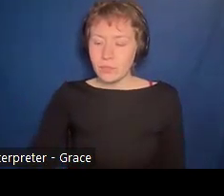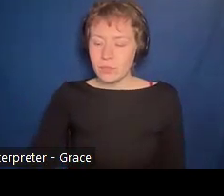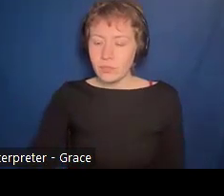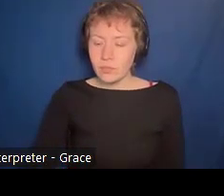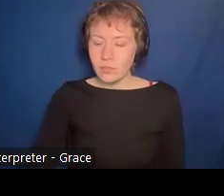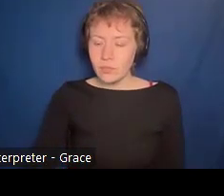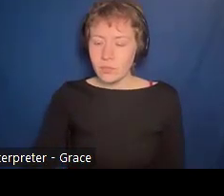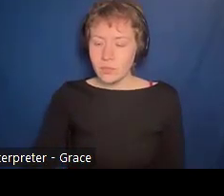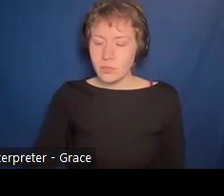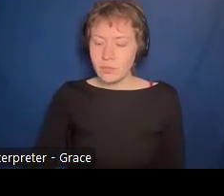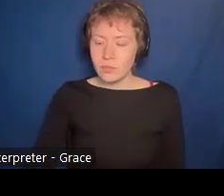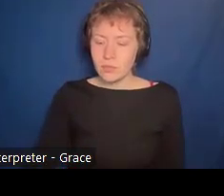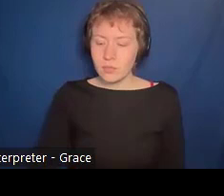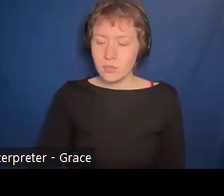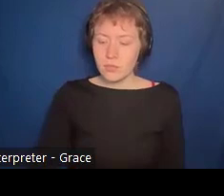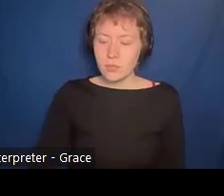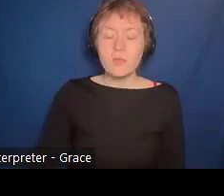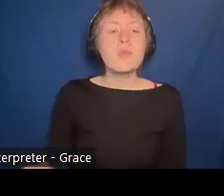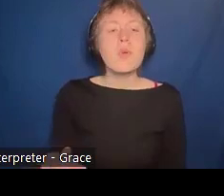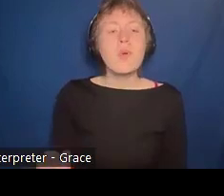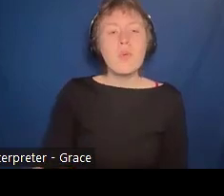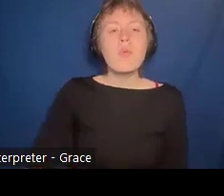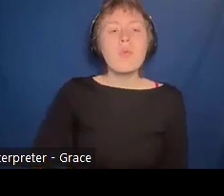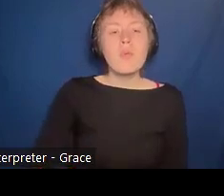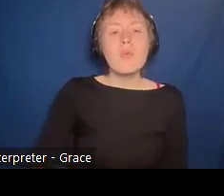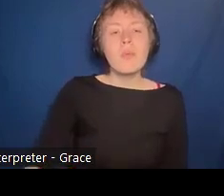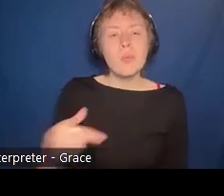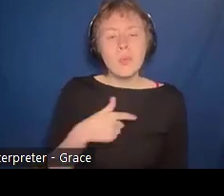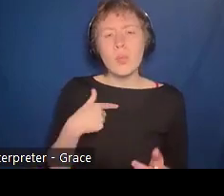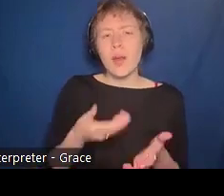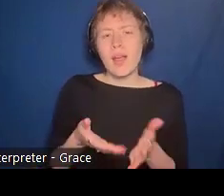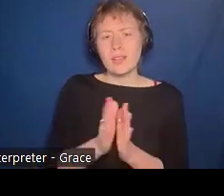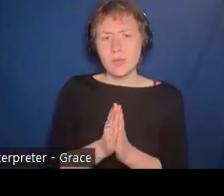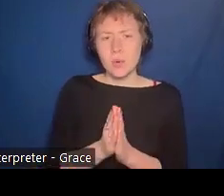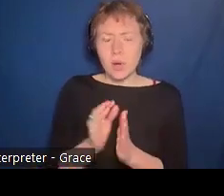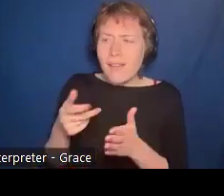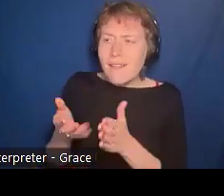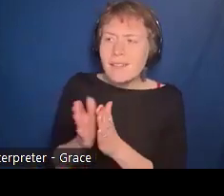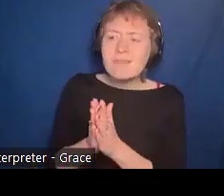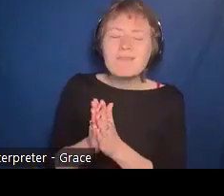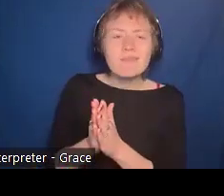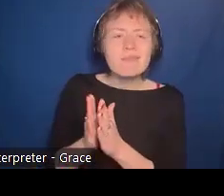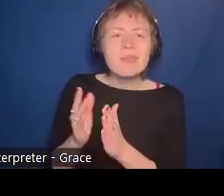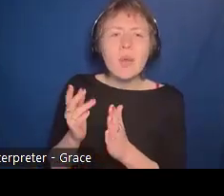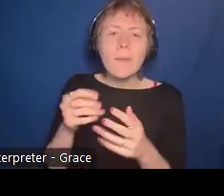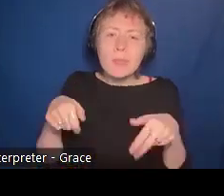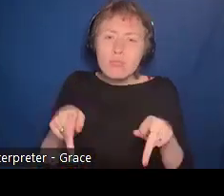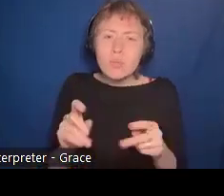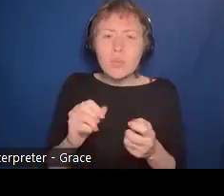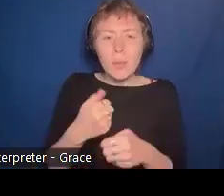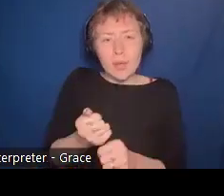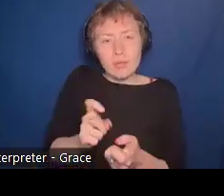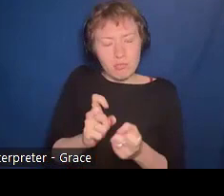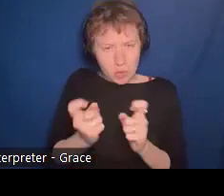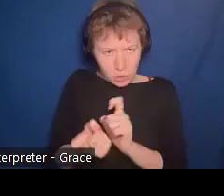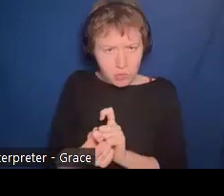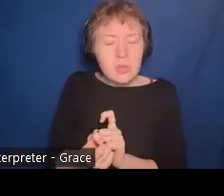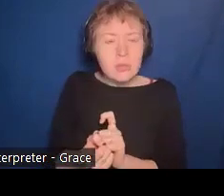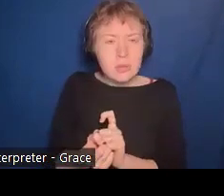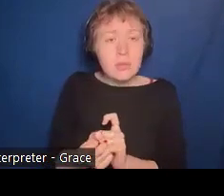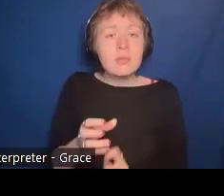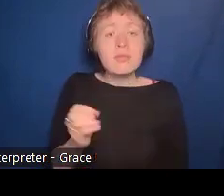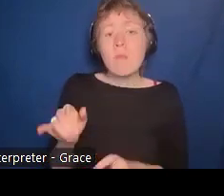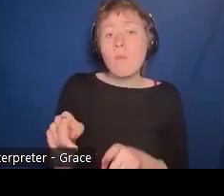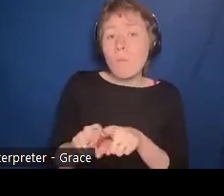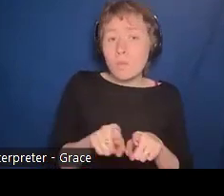Okay, so what we're asking for, I talked about sort of asking for permission to make some changes. We also are